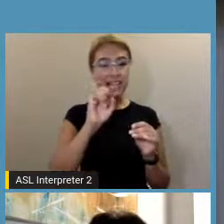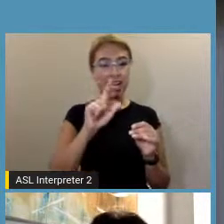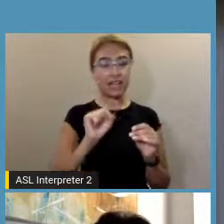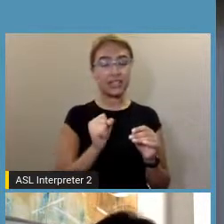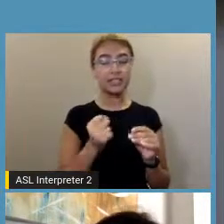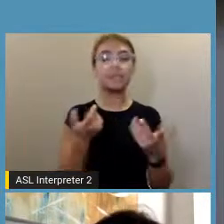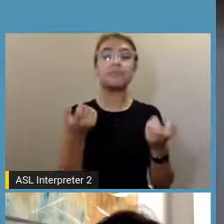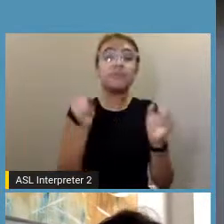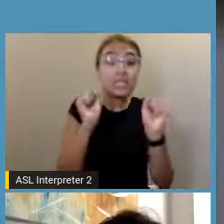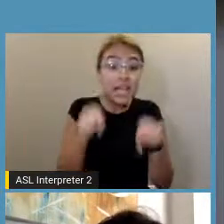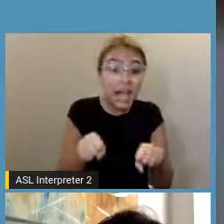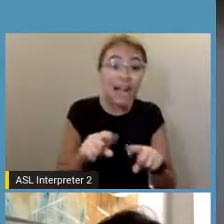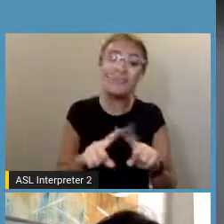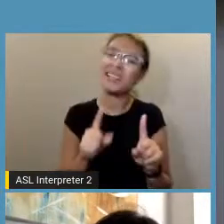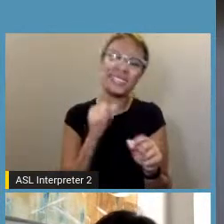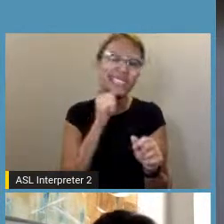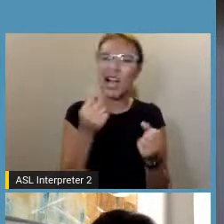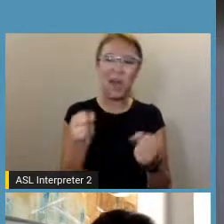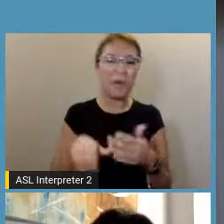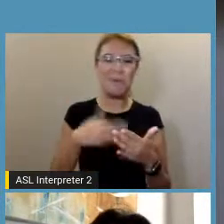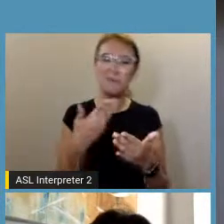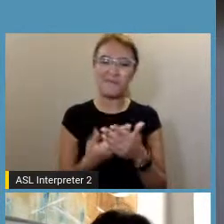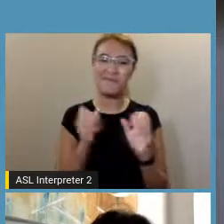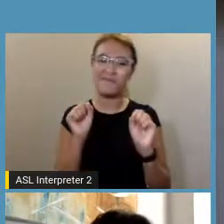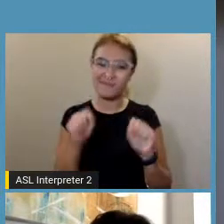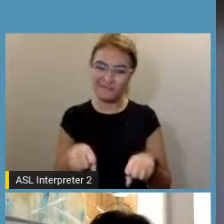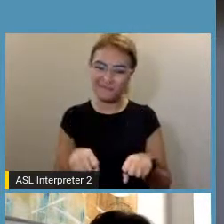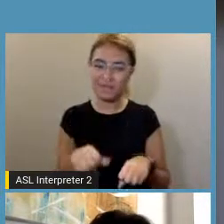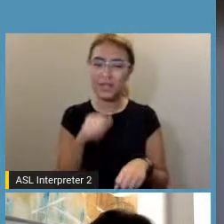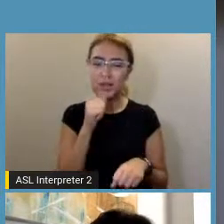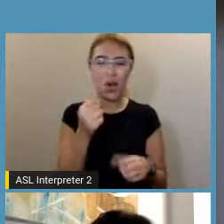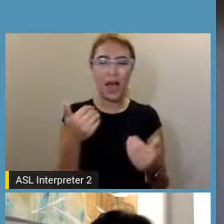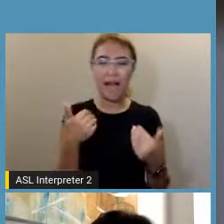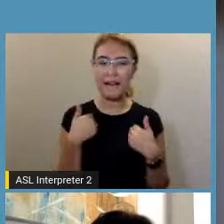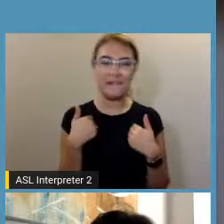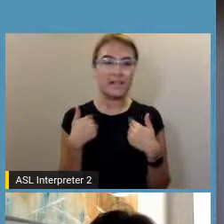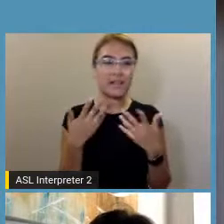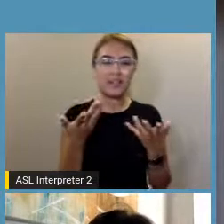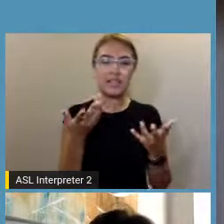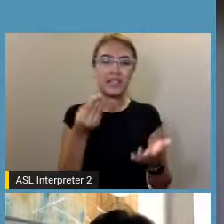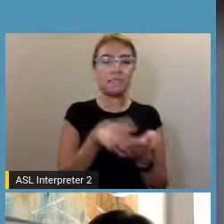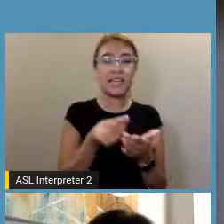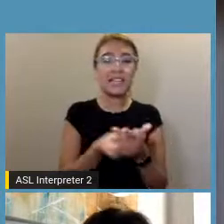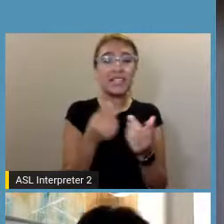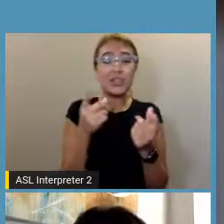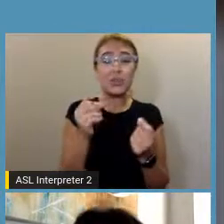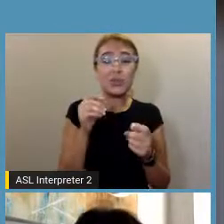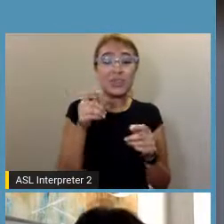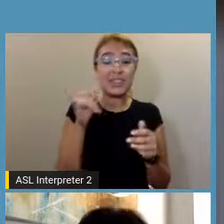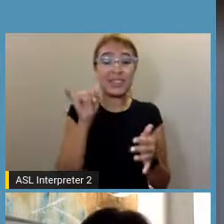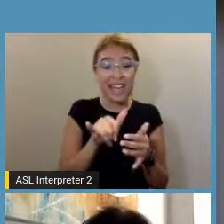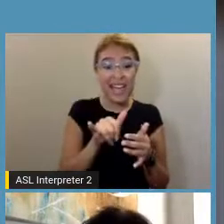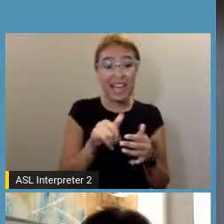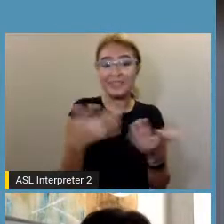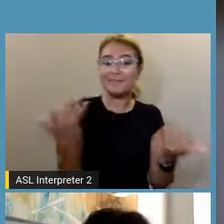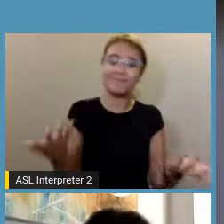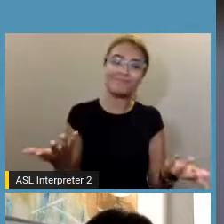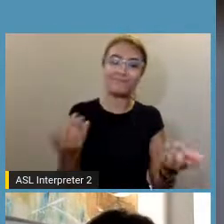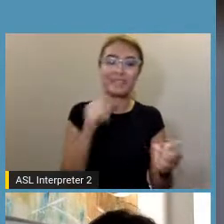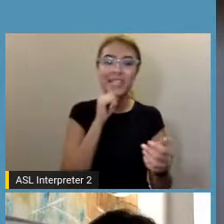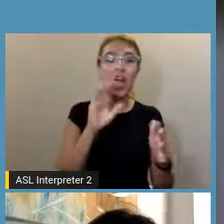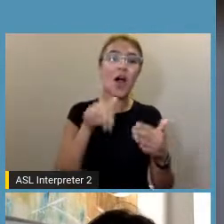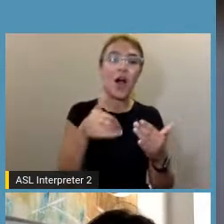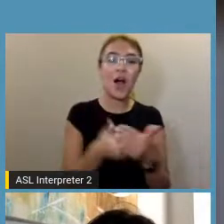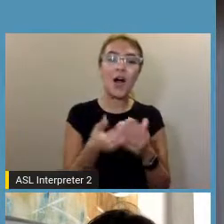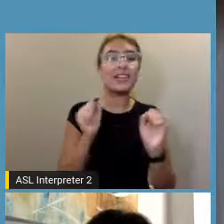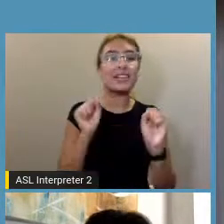done. But not all of them. Like if you don't have the money to do it in their system, not all of them are going to